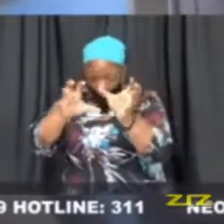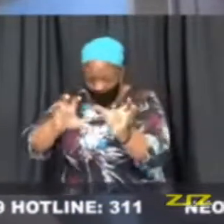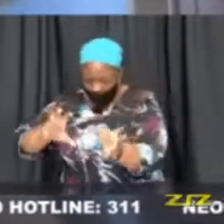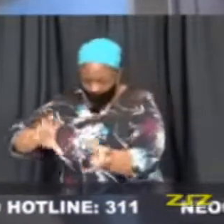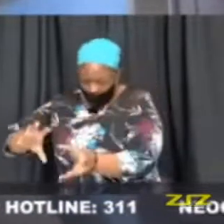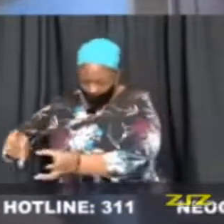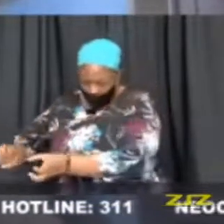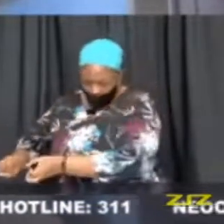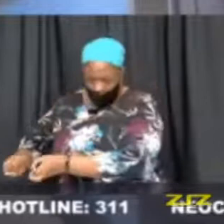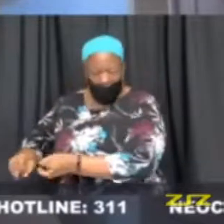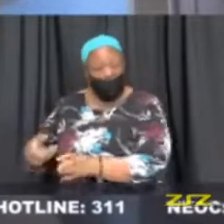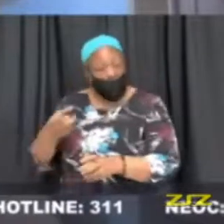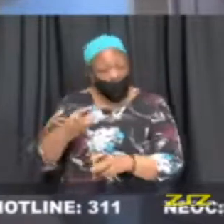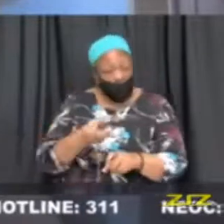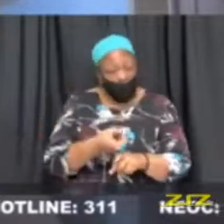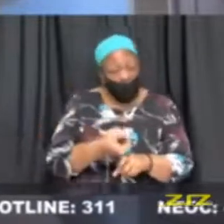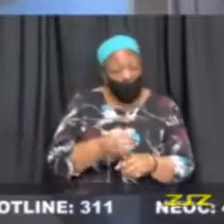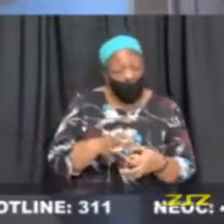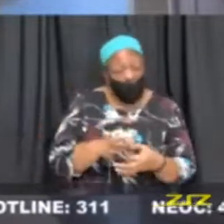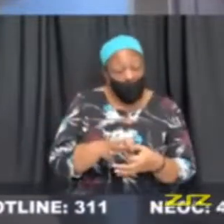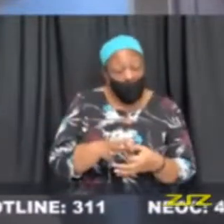such as the